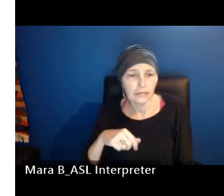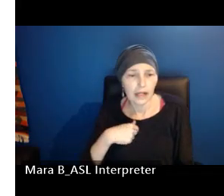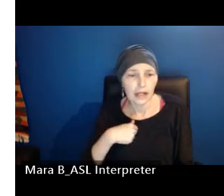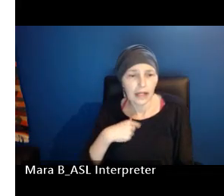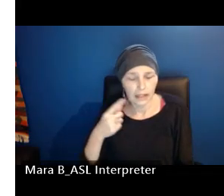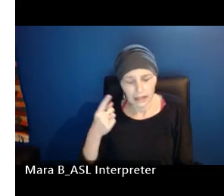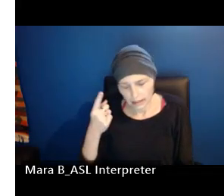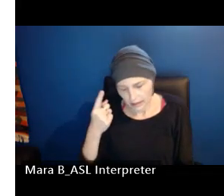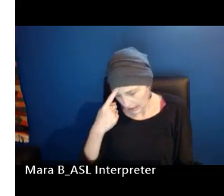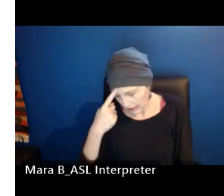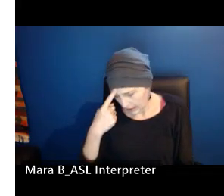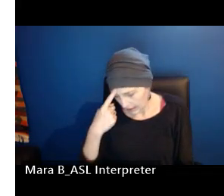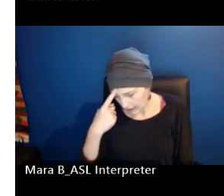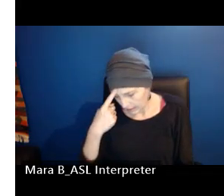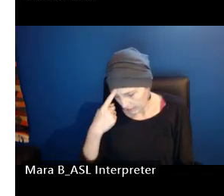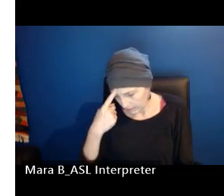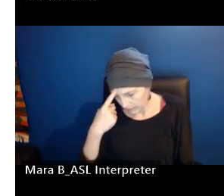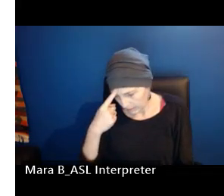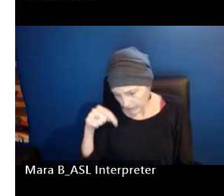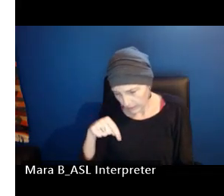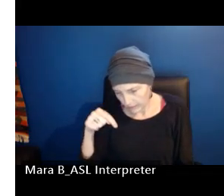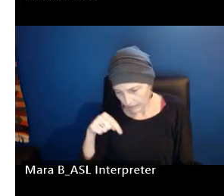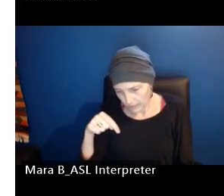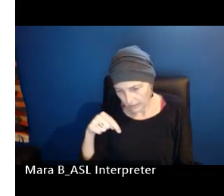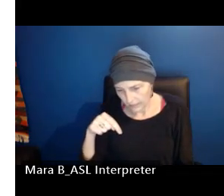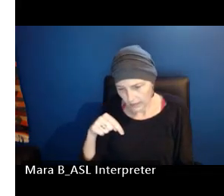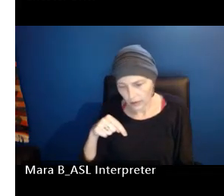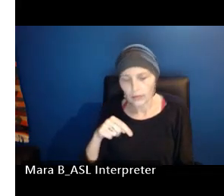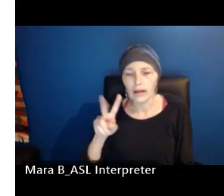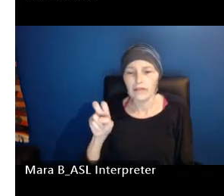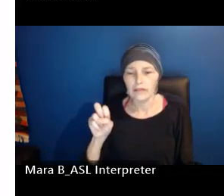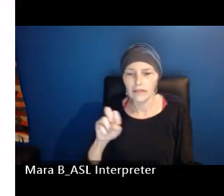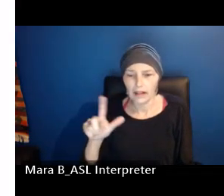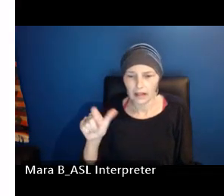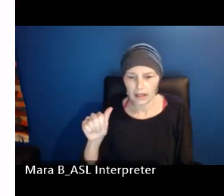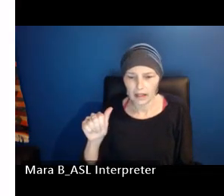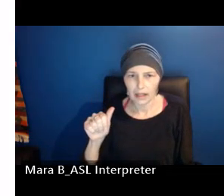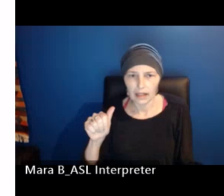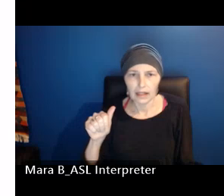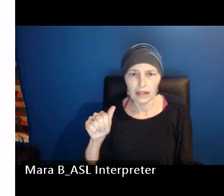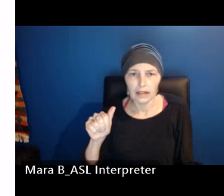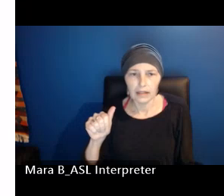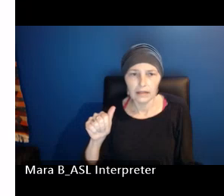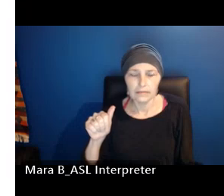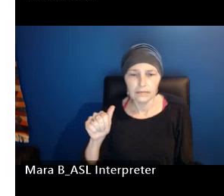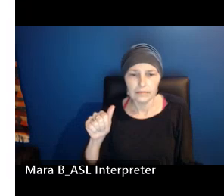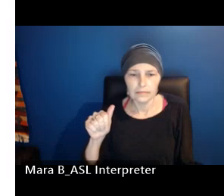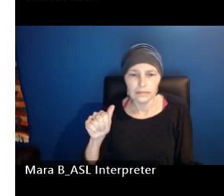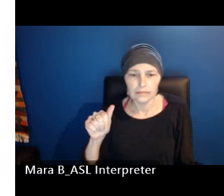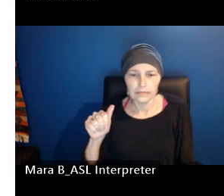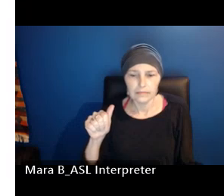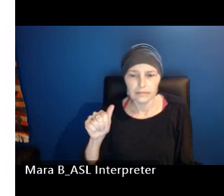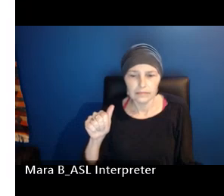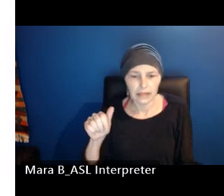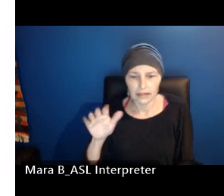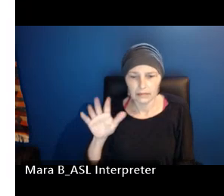that this is all about, I'm Bella Stallworth in Yoruba Valley. I think this is all